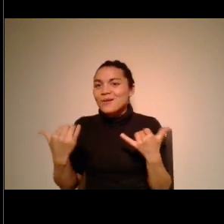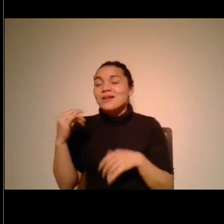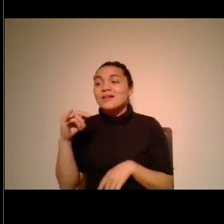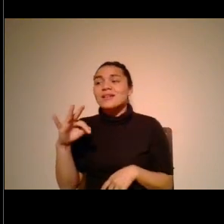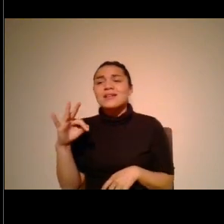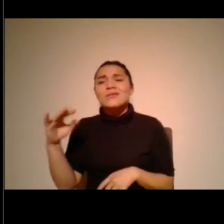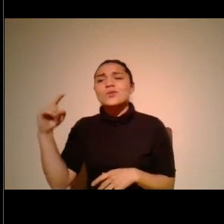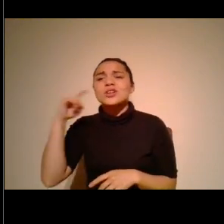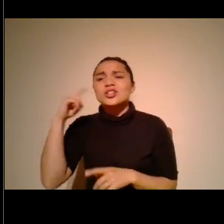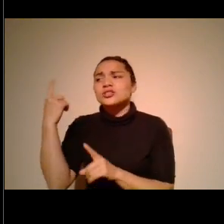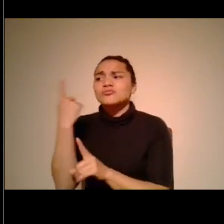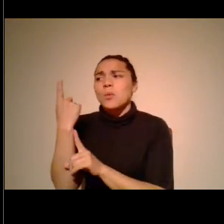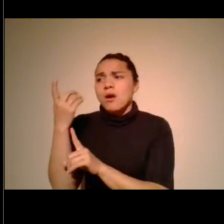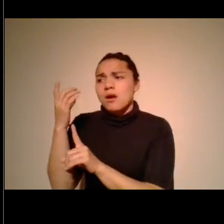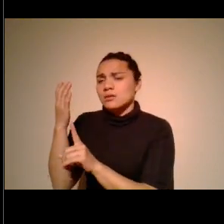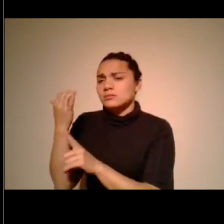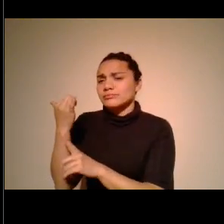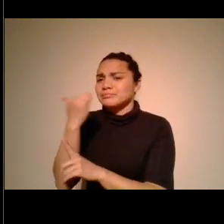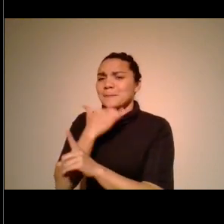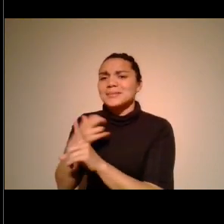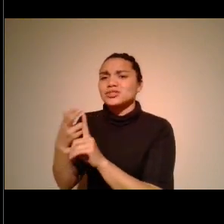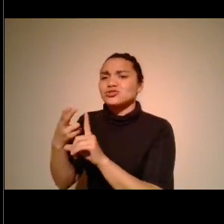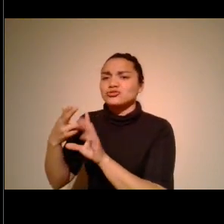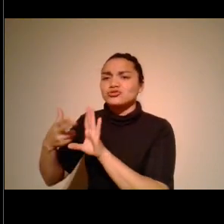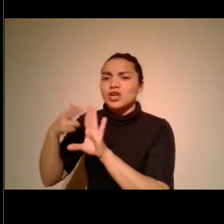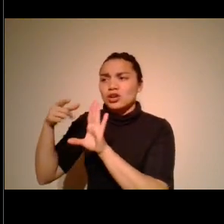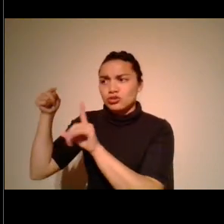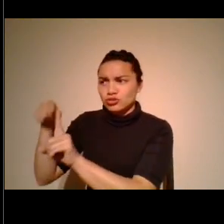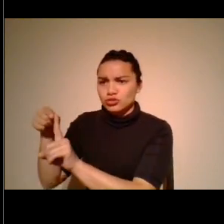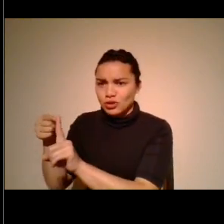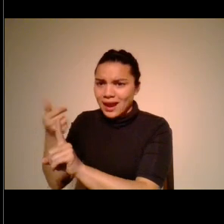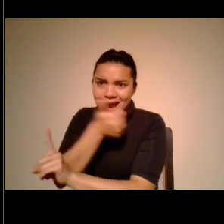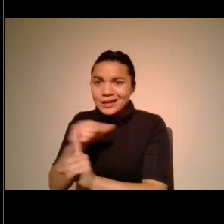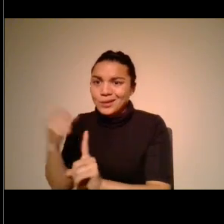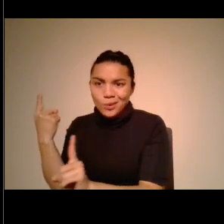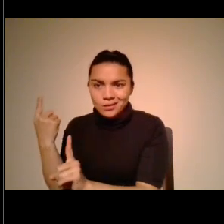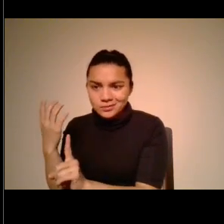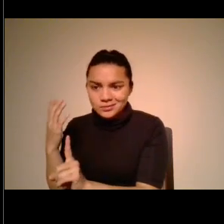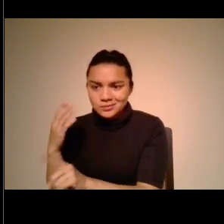hear someone misgendering anybody, you should correct them if you are